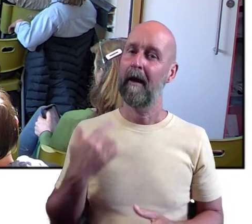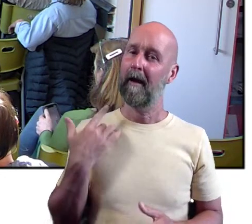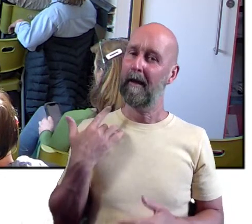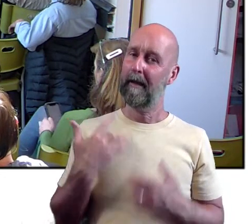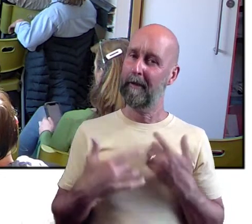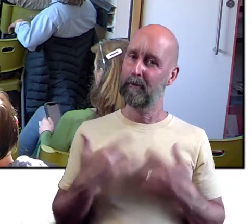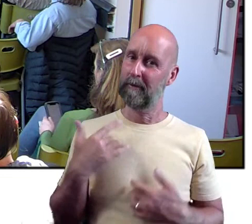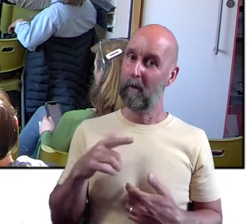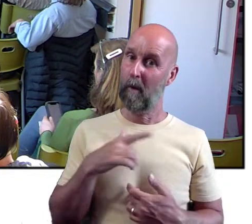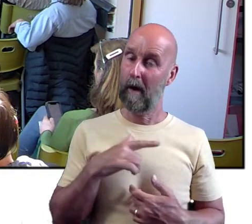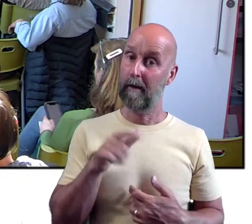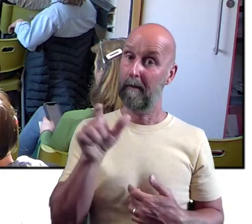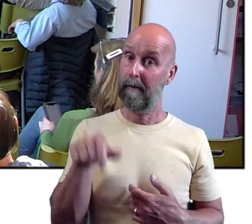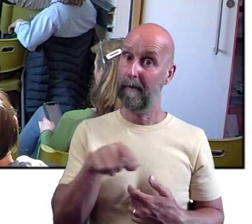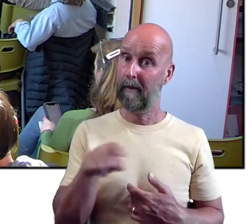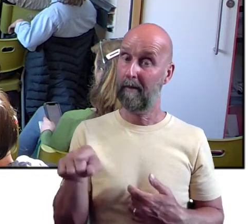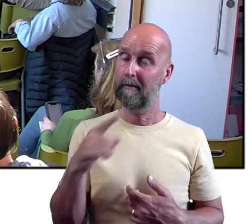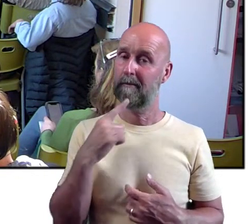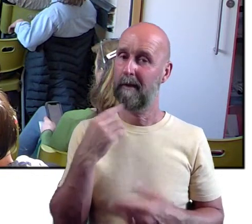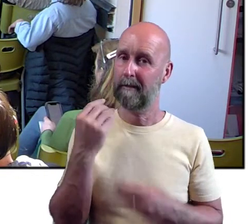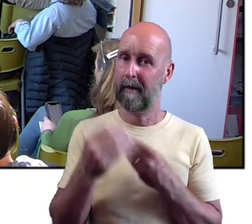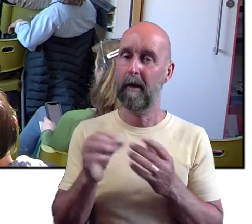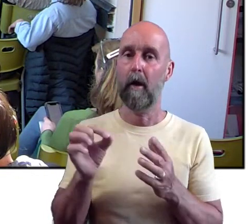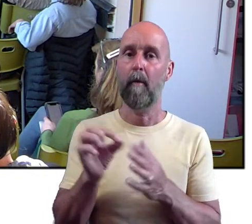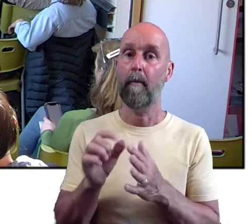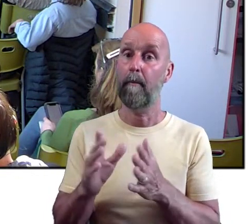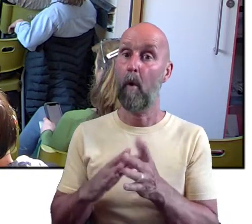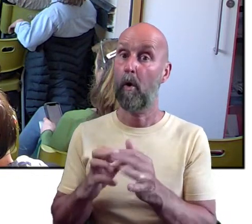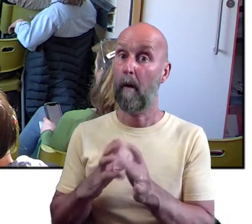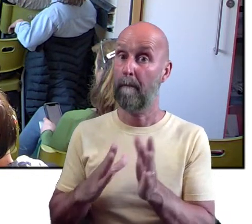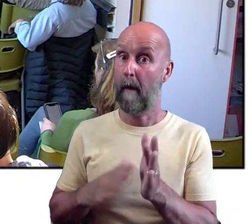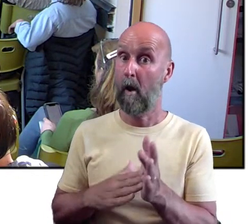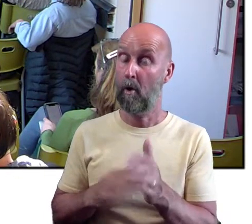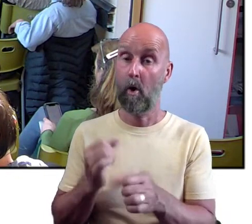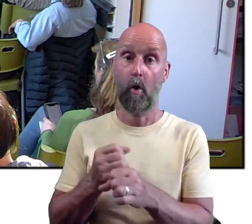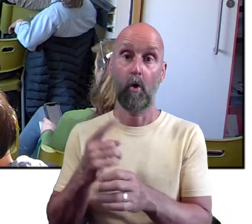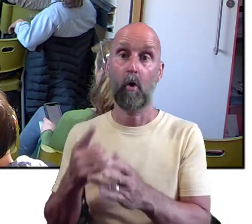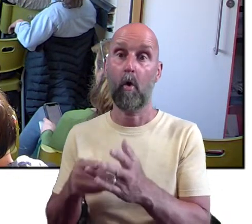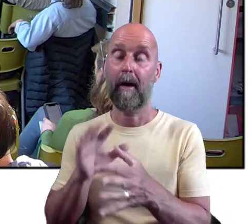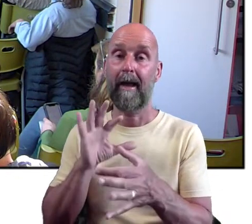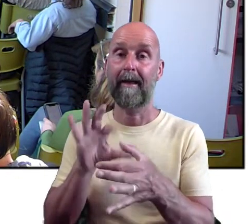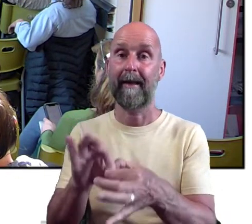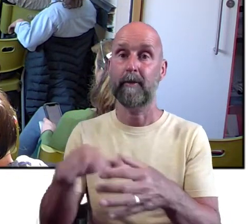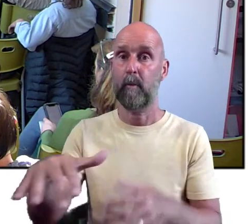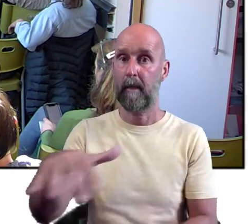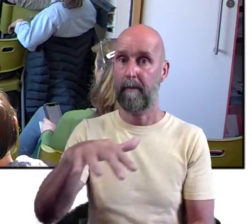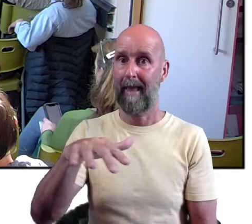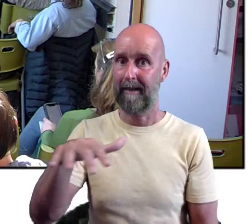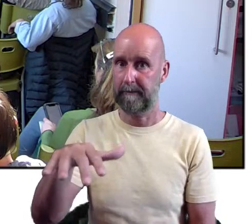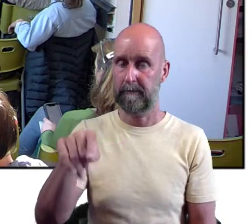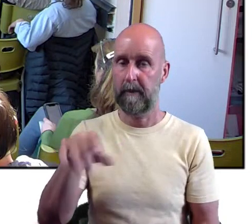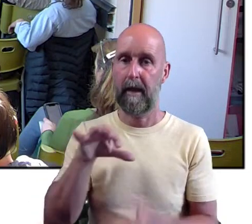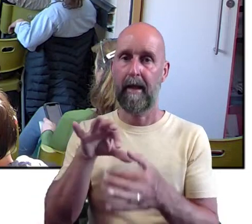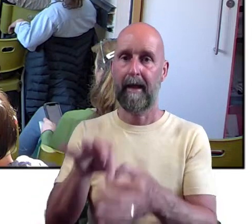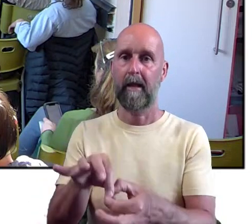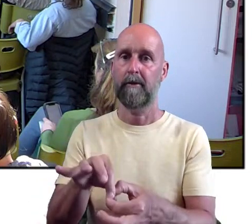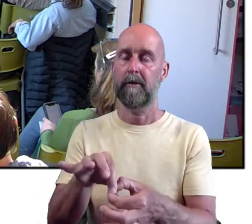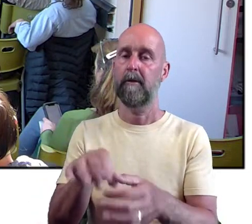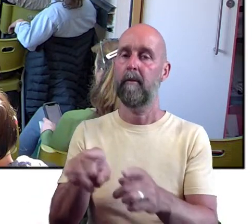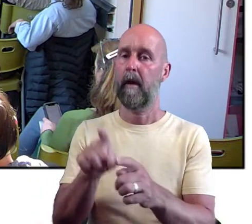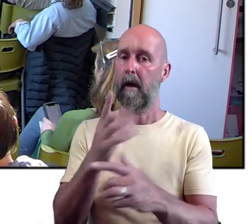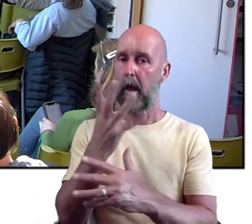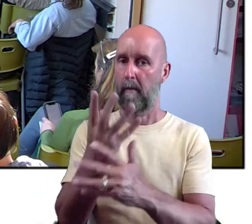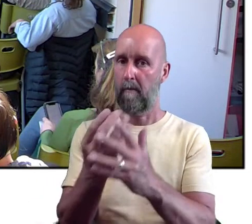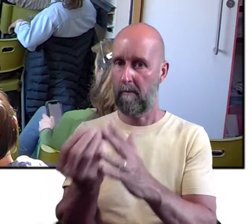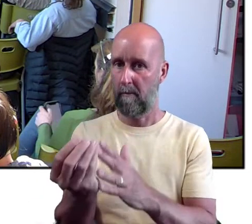people try and make the argument that Pokemon Go kind of engages with place, or helps you engage with place like more immersively, because